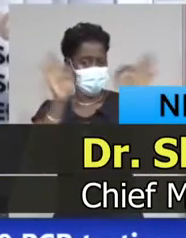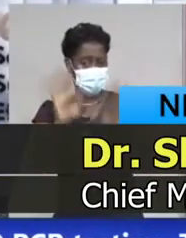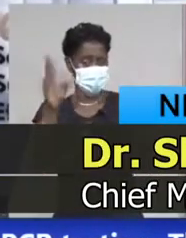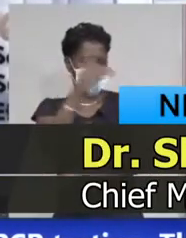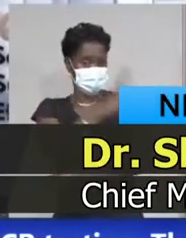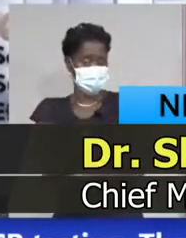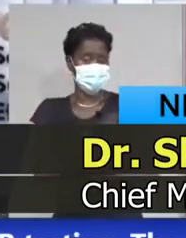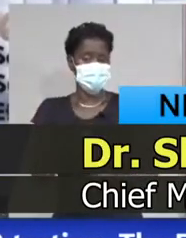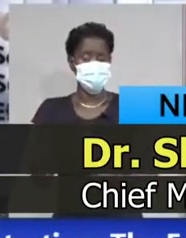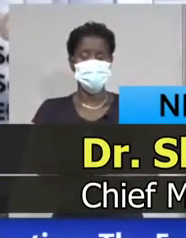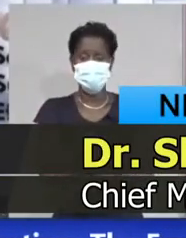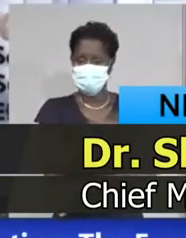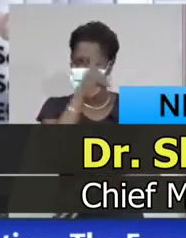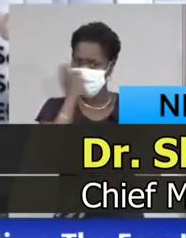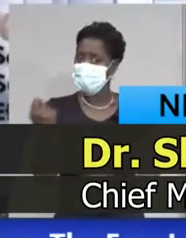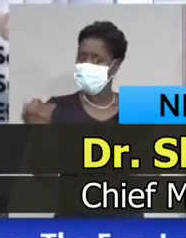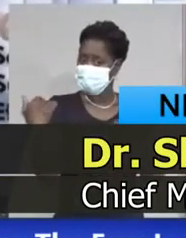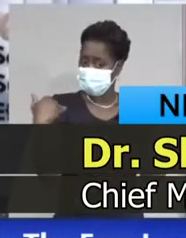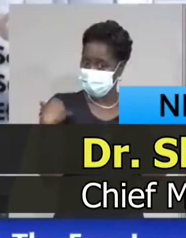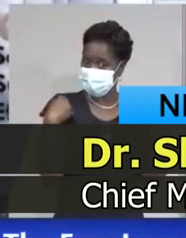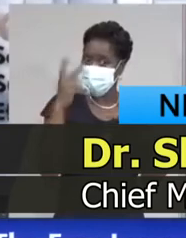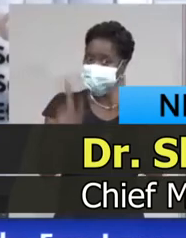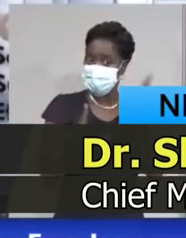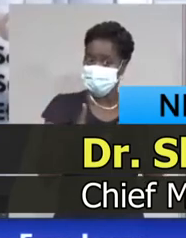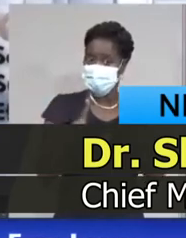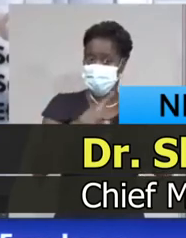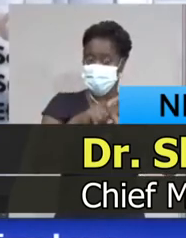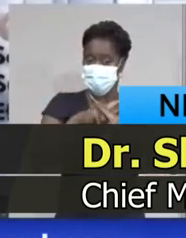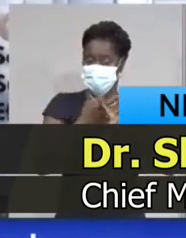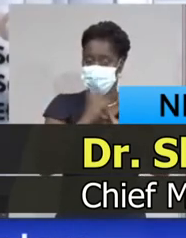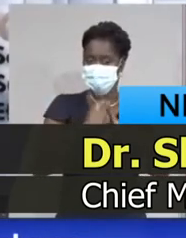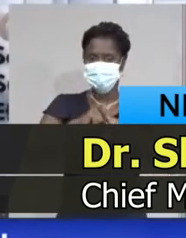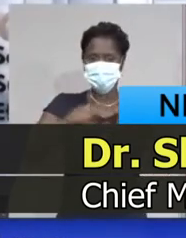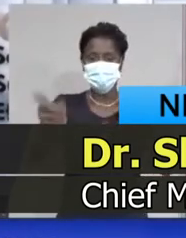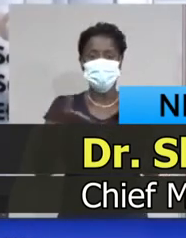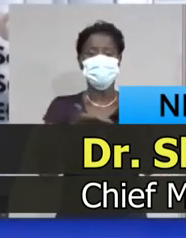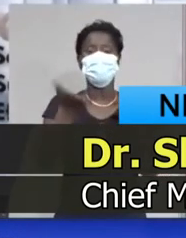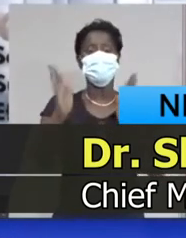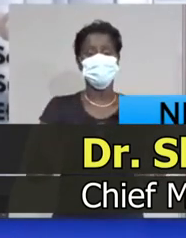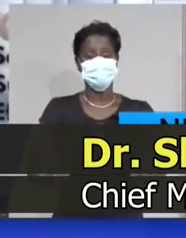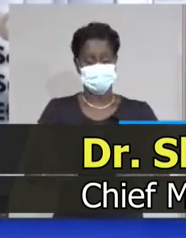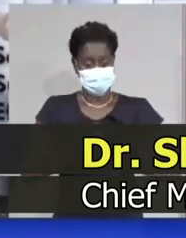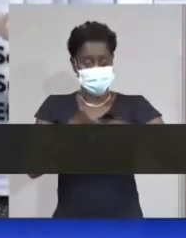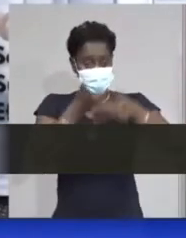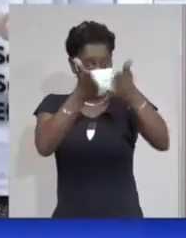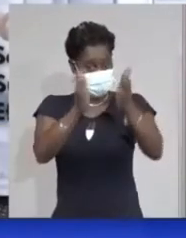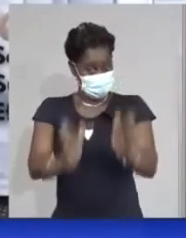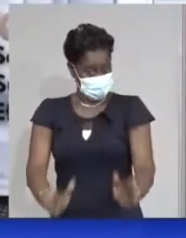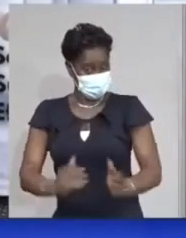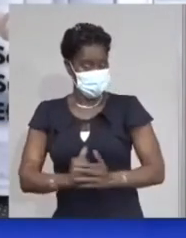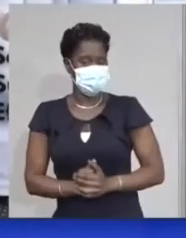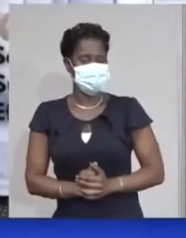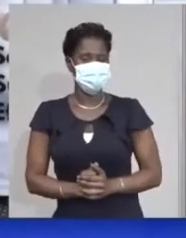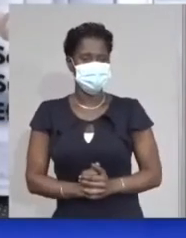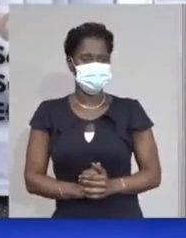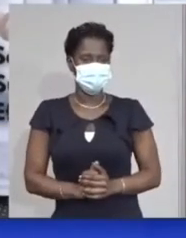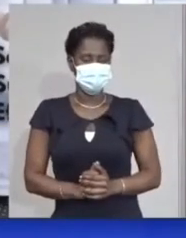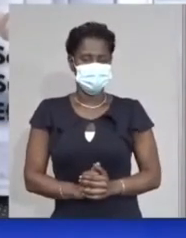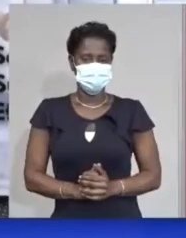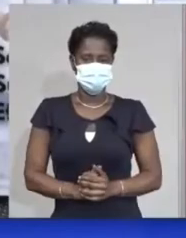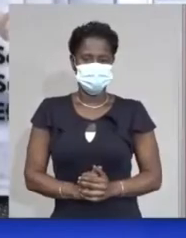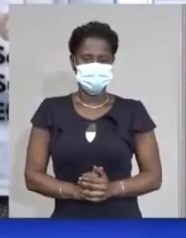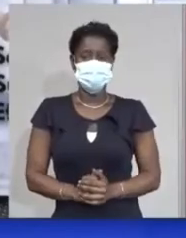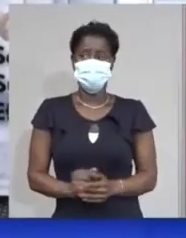have representatives from various services coming in. They are leaders in their own right, and